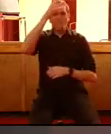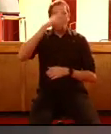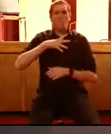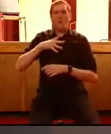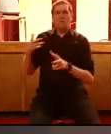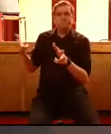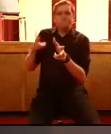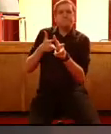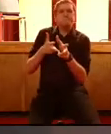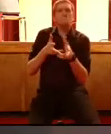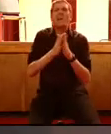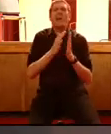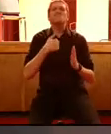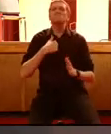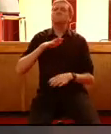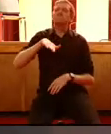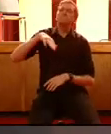his car.